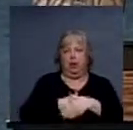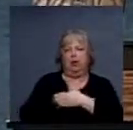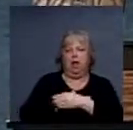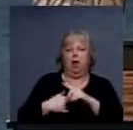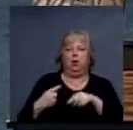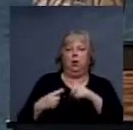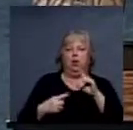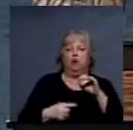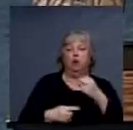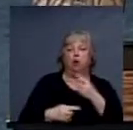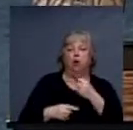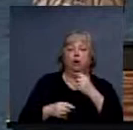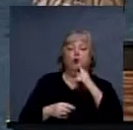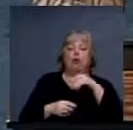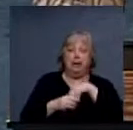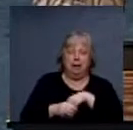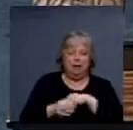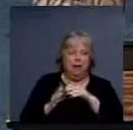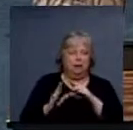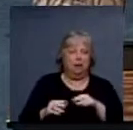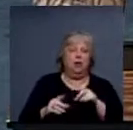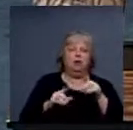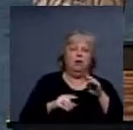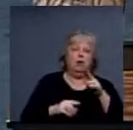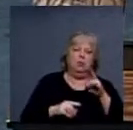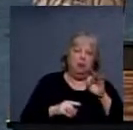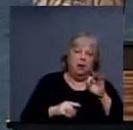been beside a Faded Rose, Buffalo Grill,